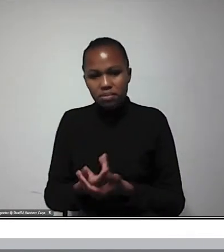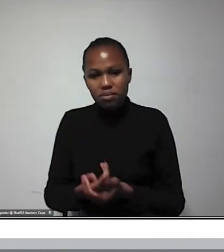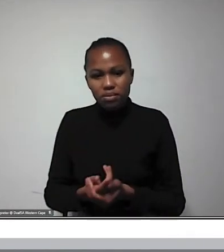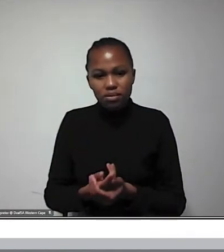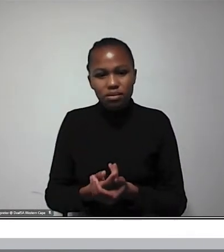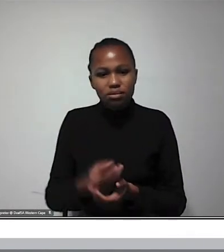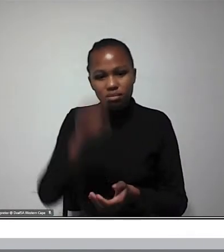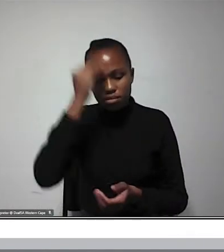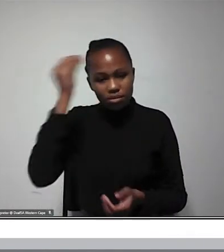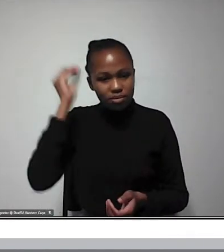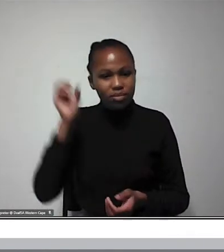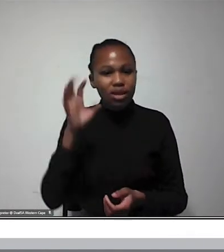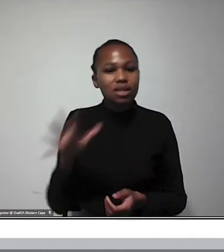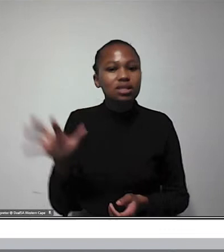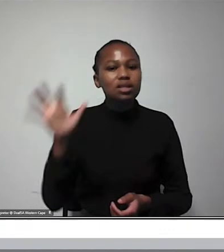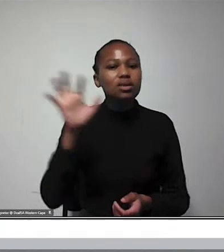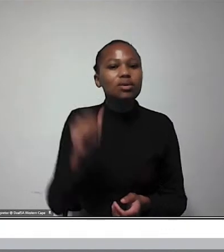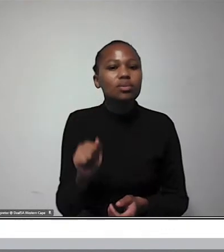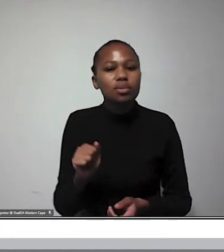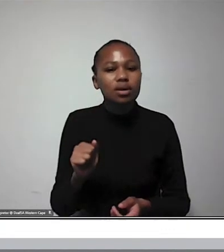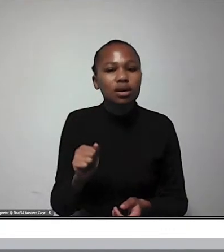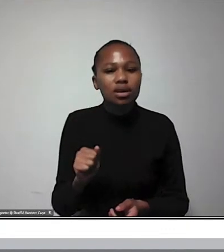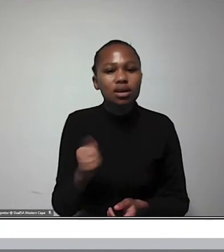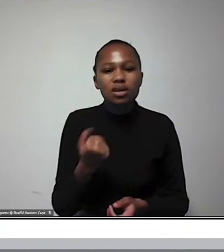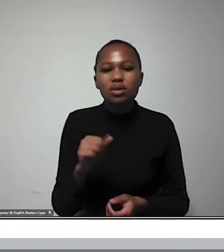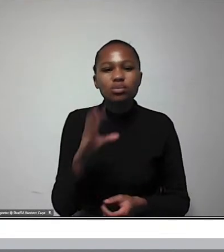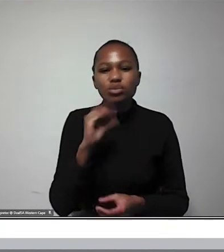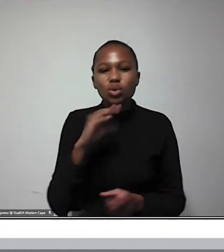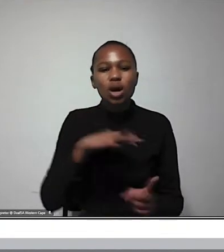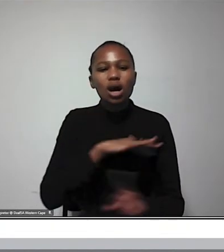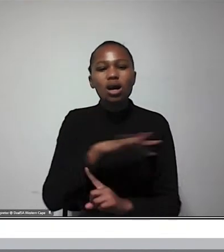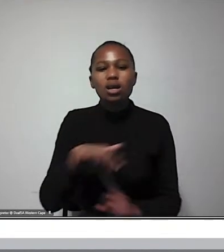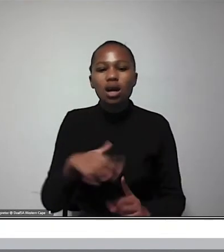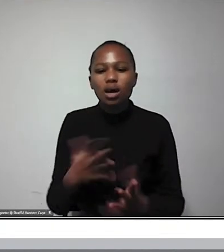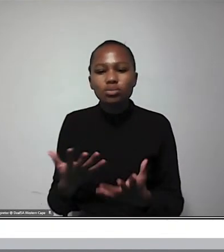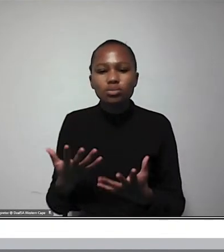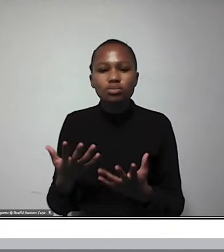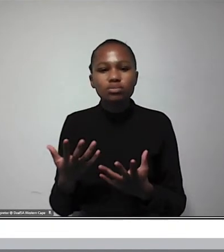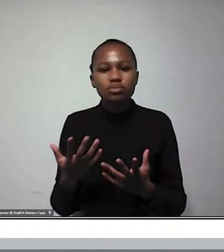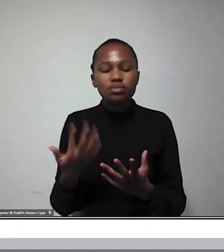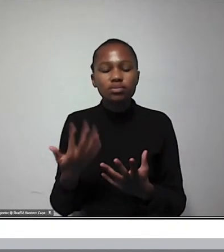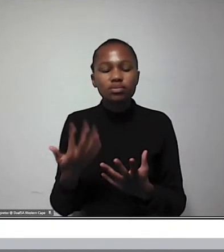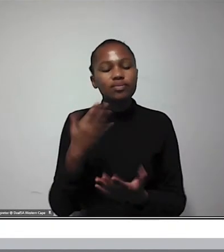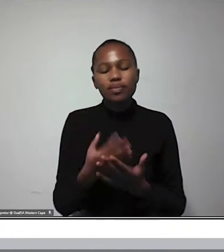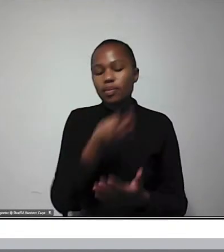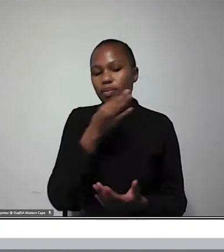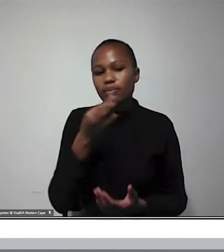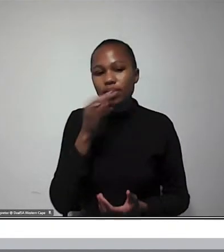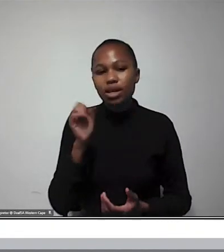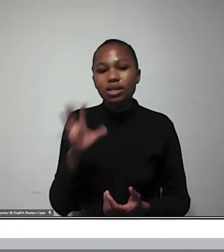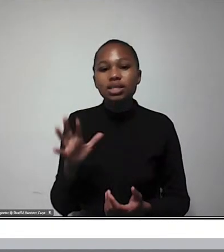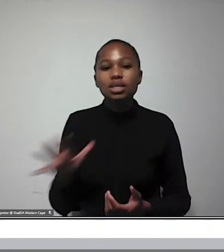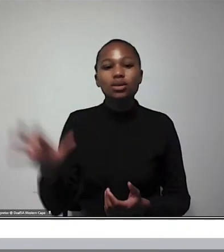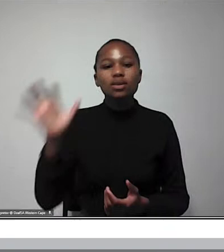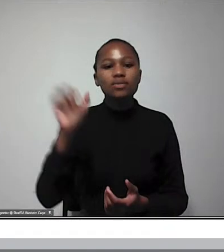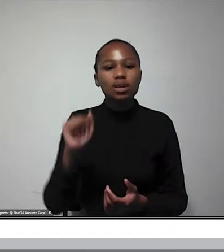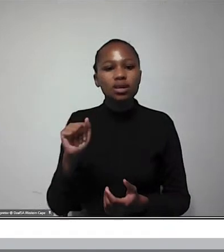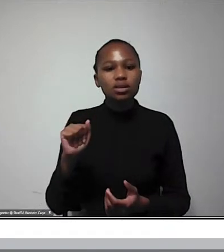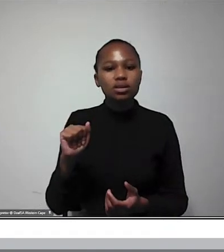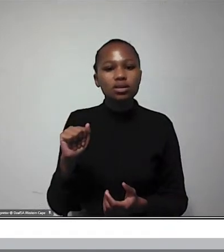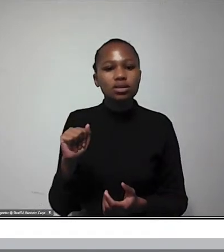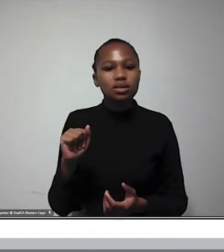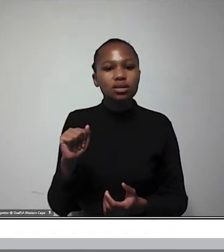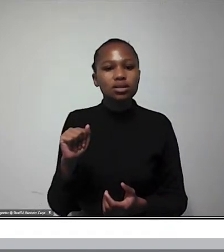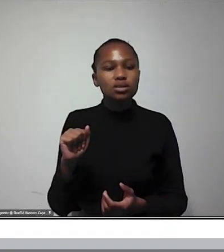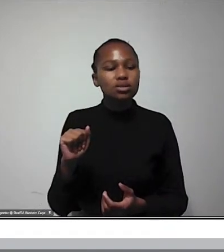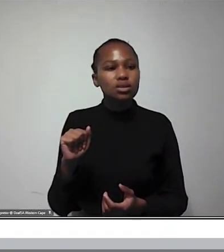bearing in mind that South Africa, so there has been talk around, you know, free trade agreement with the USA. South Africa is part of a customs union. So South Africa is part of the